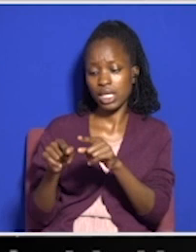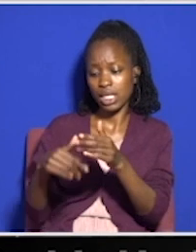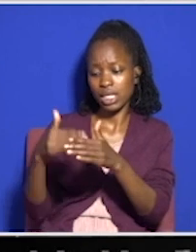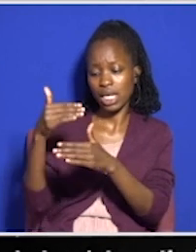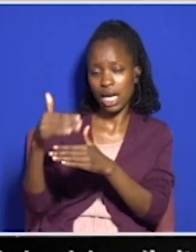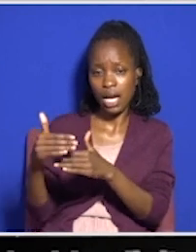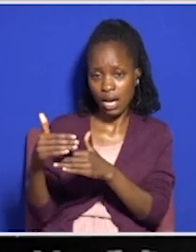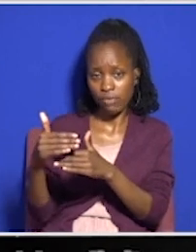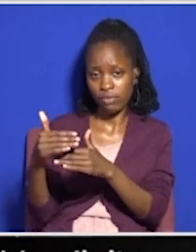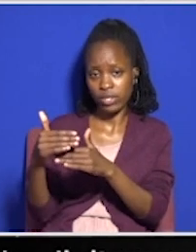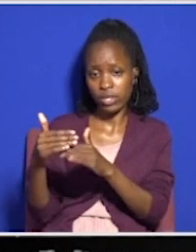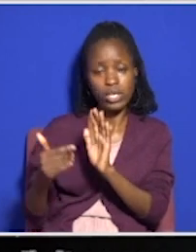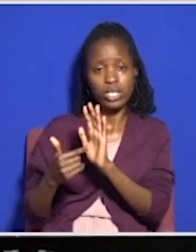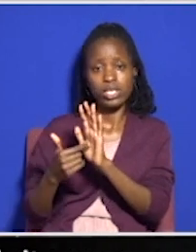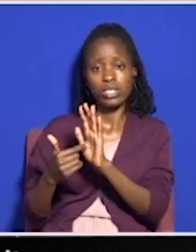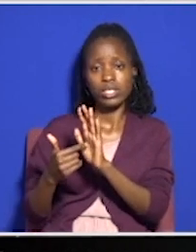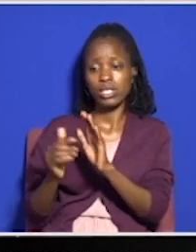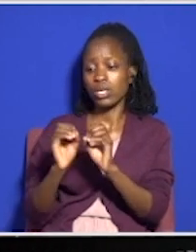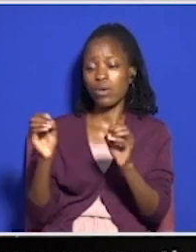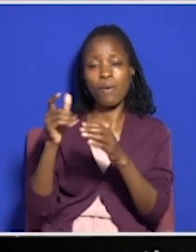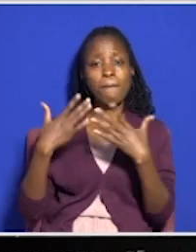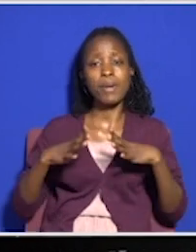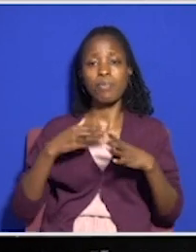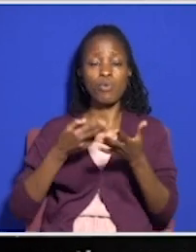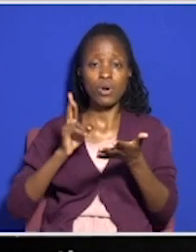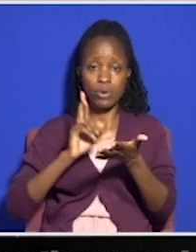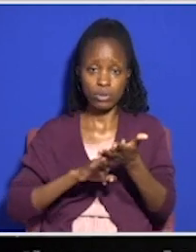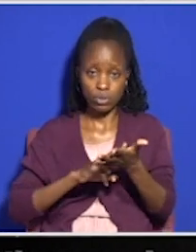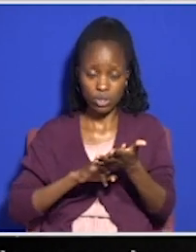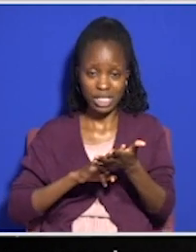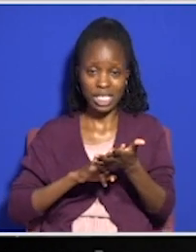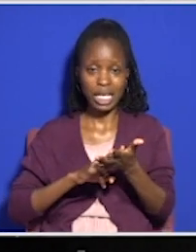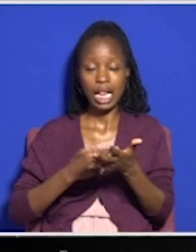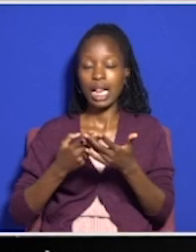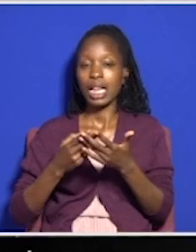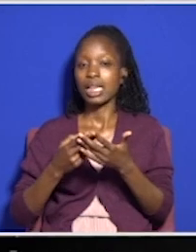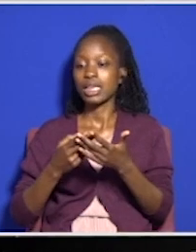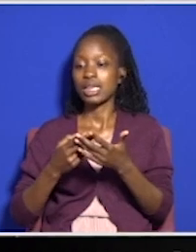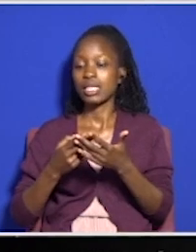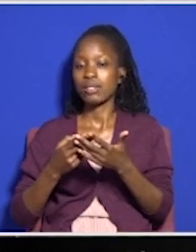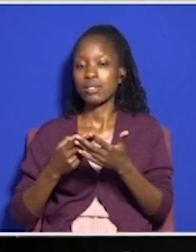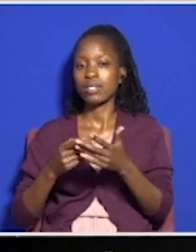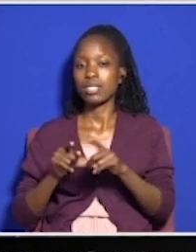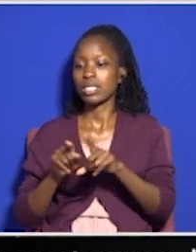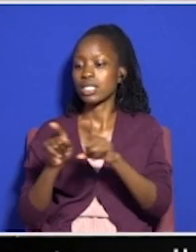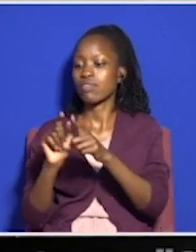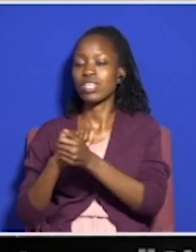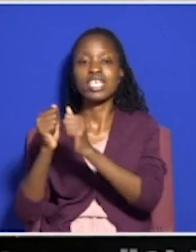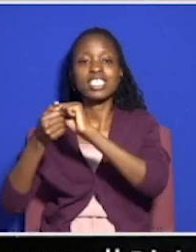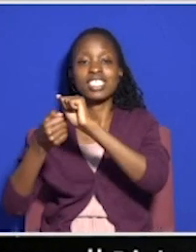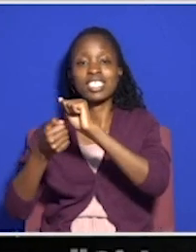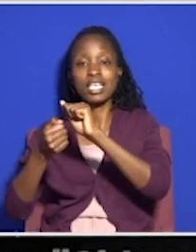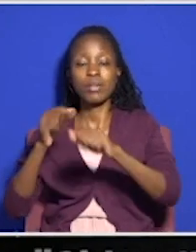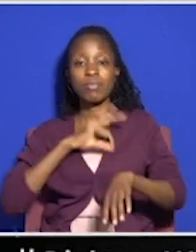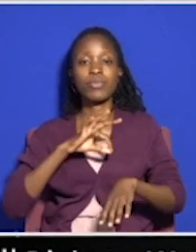it emerged that none of those who were registered through the IRIS have been reported to have converted the tokens and withdrawn